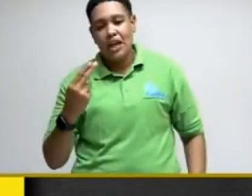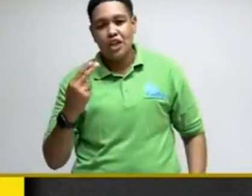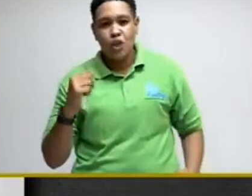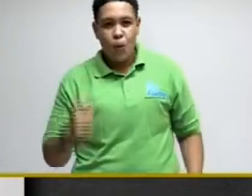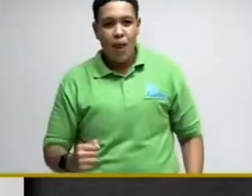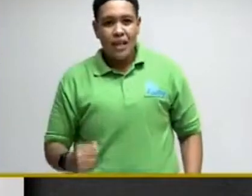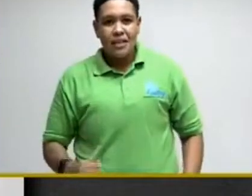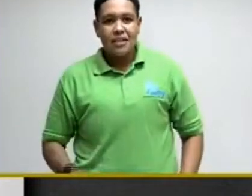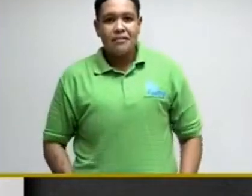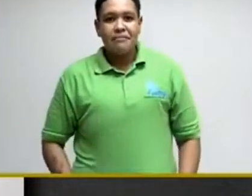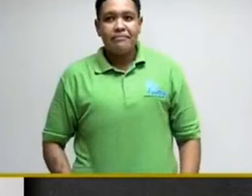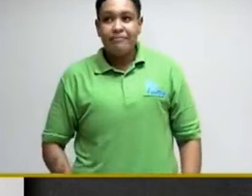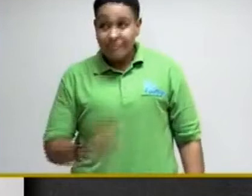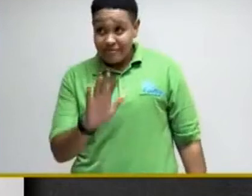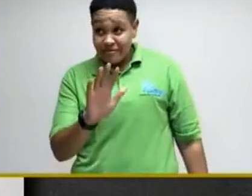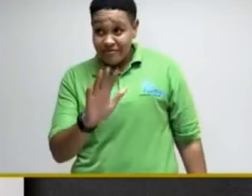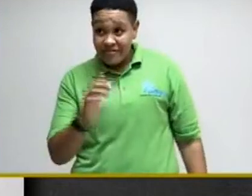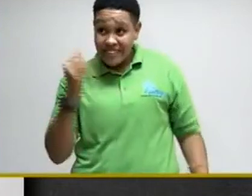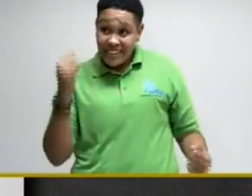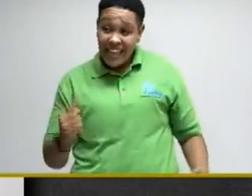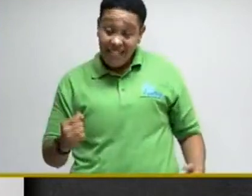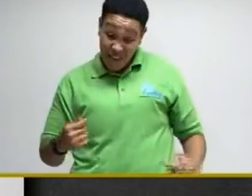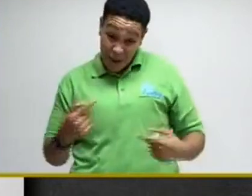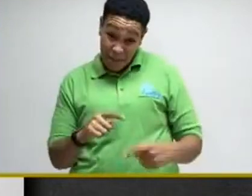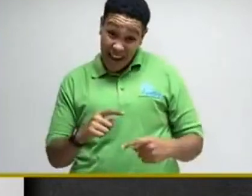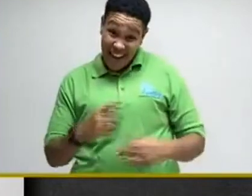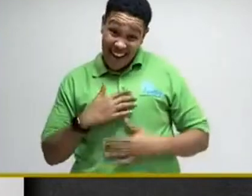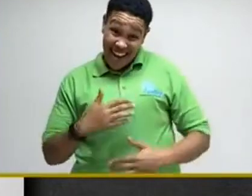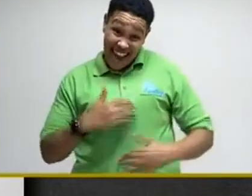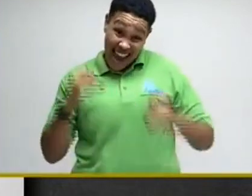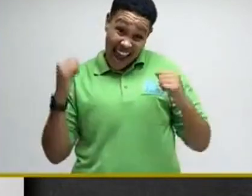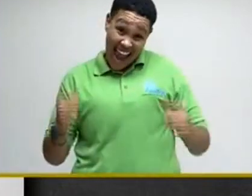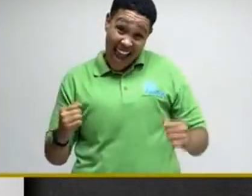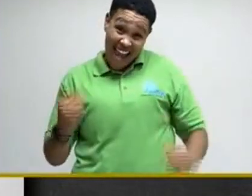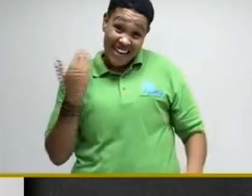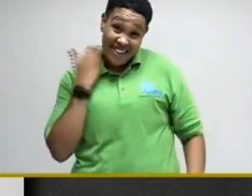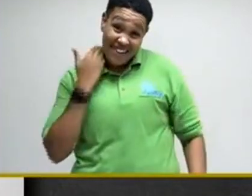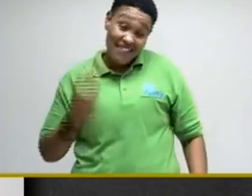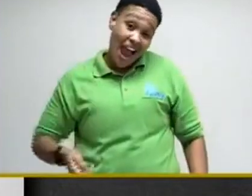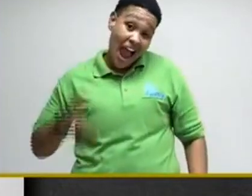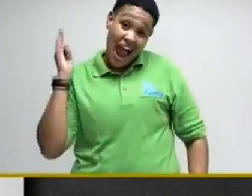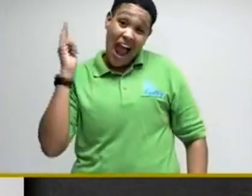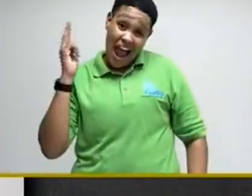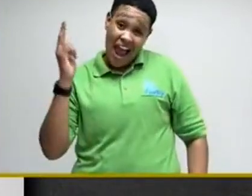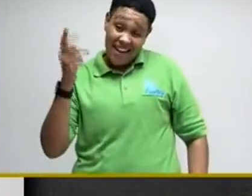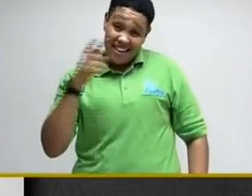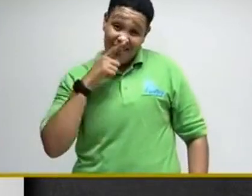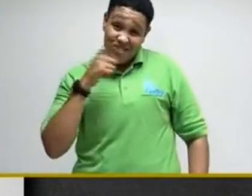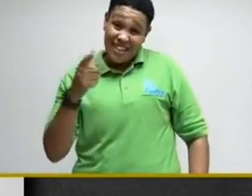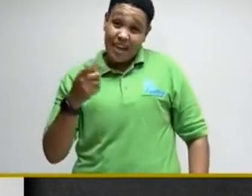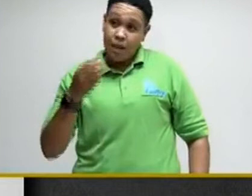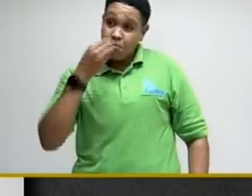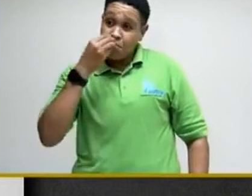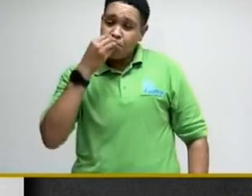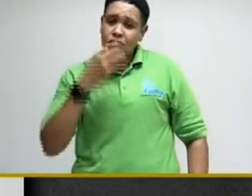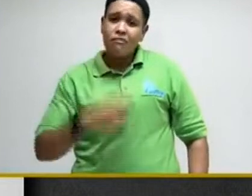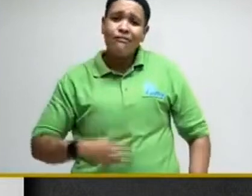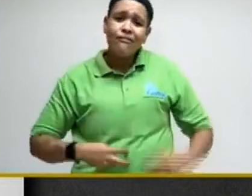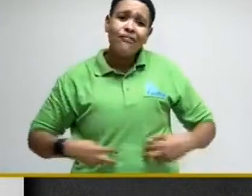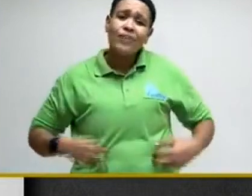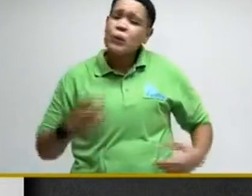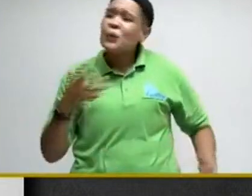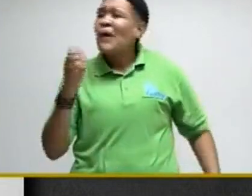and Wellness. Severe pains, shortness of breath, worsening with fever, lack of appetite, extreme weakness,